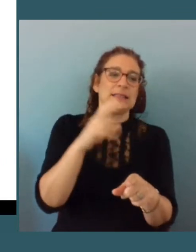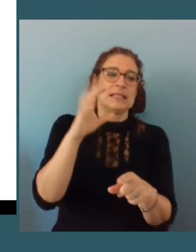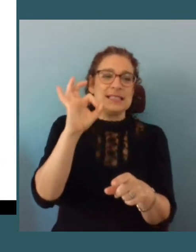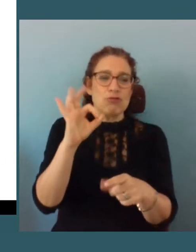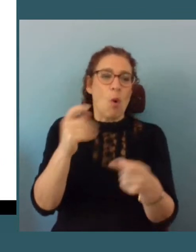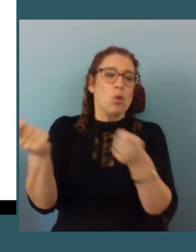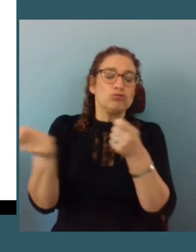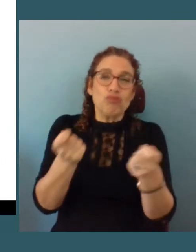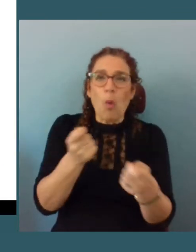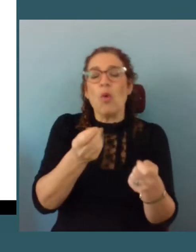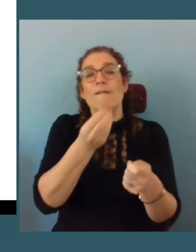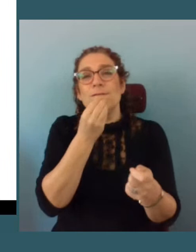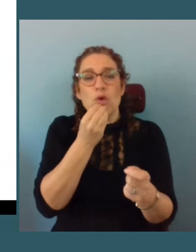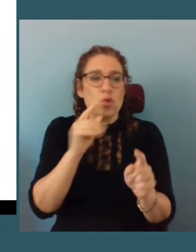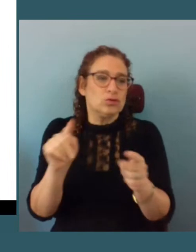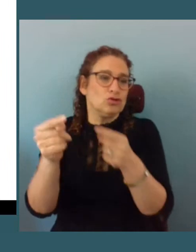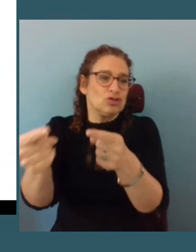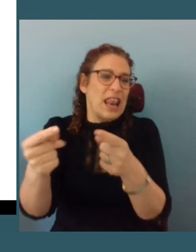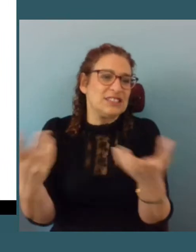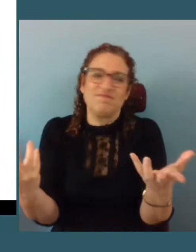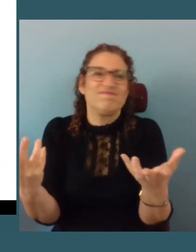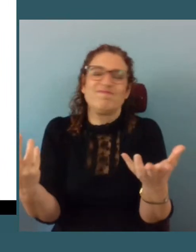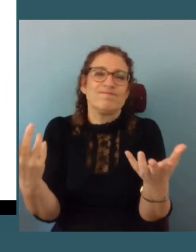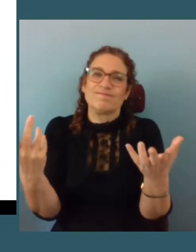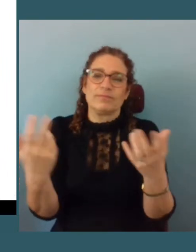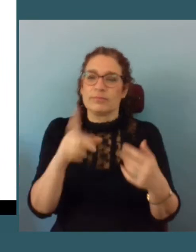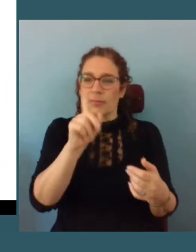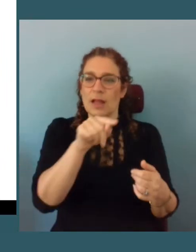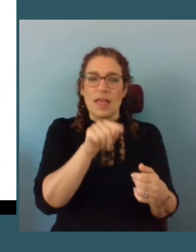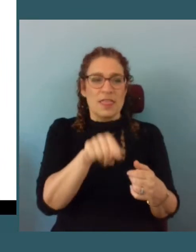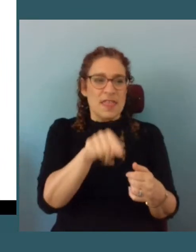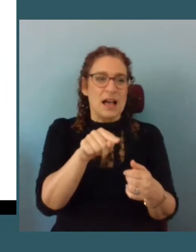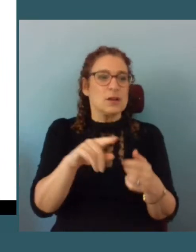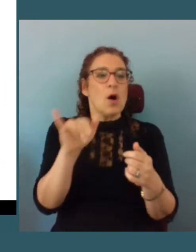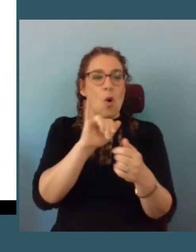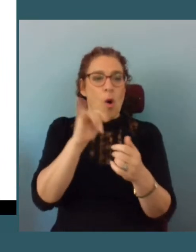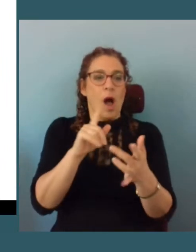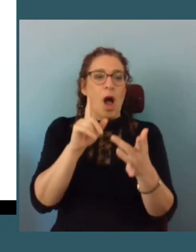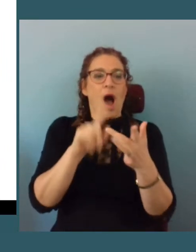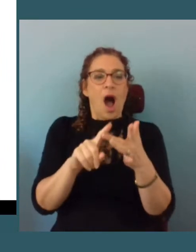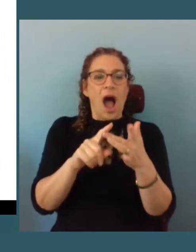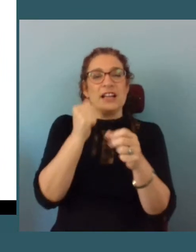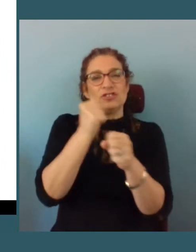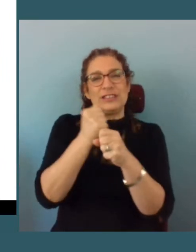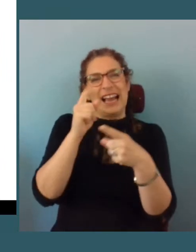research basis. And these investigations are very much for IgE-mediated allergy.